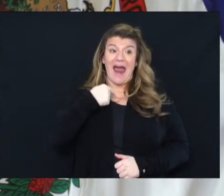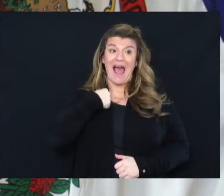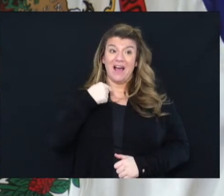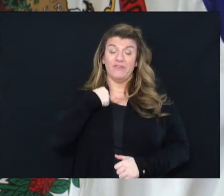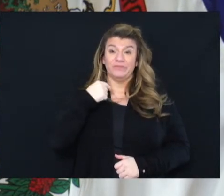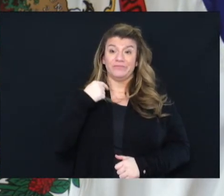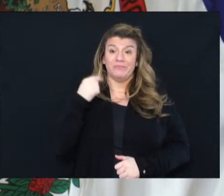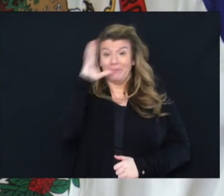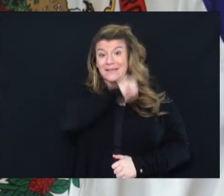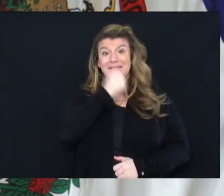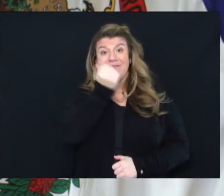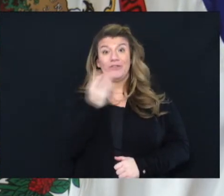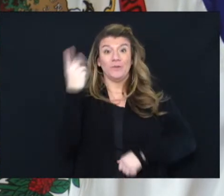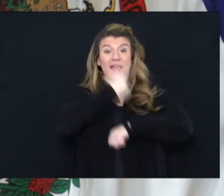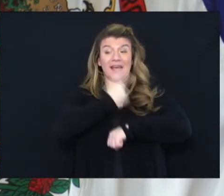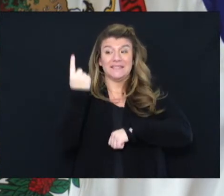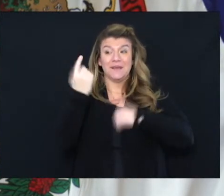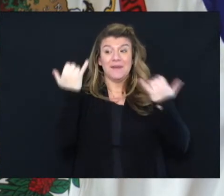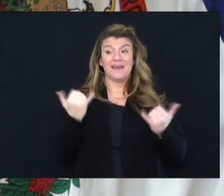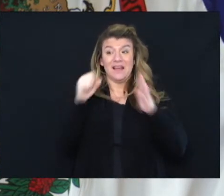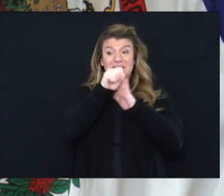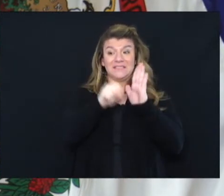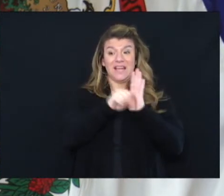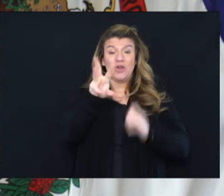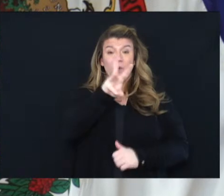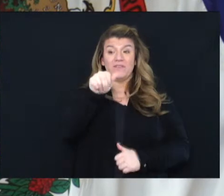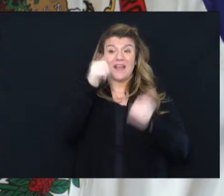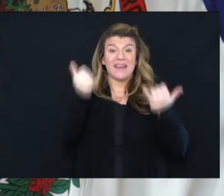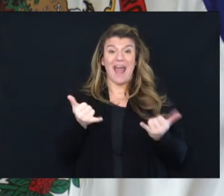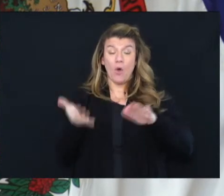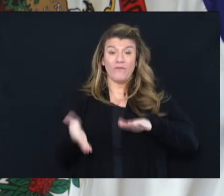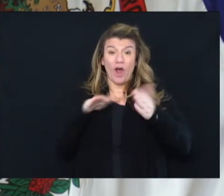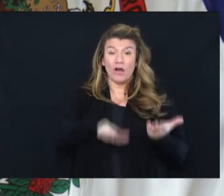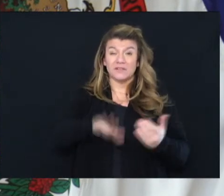few days, but in the state of West Virginia now, we've lost